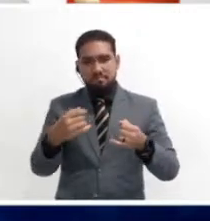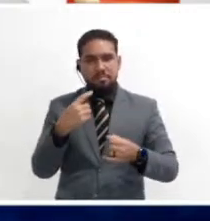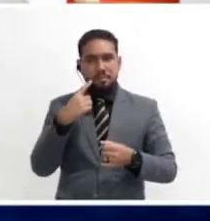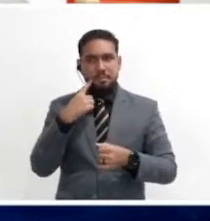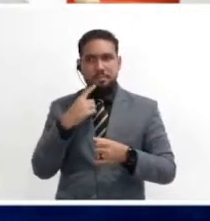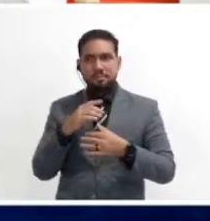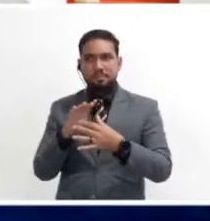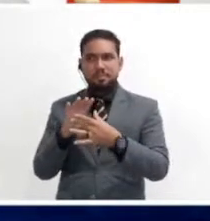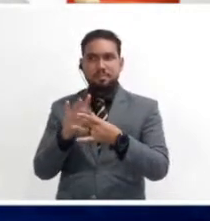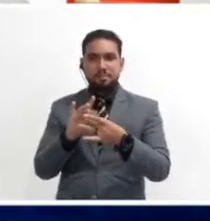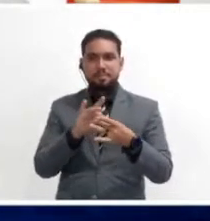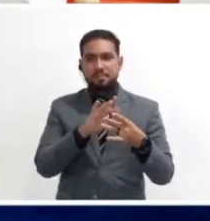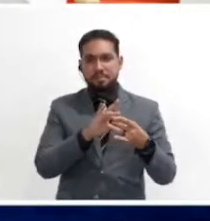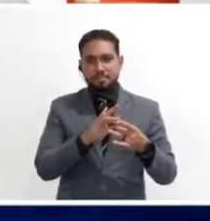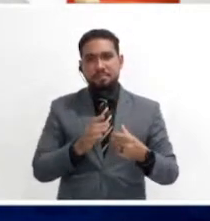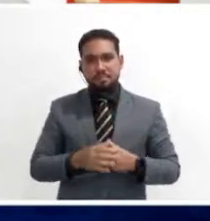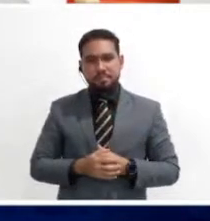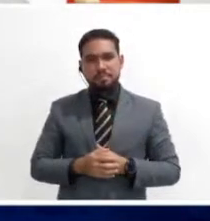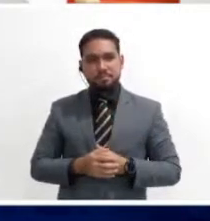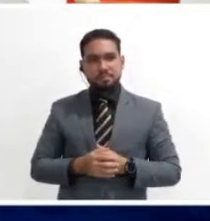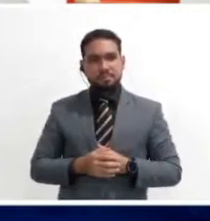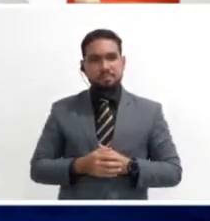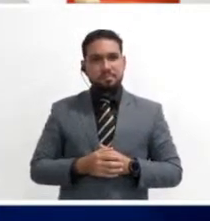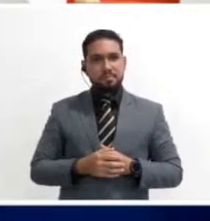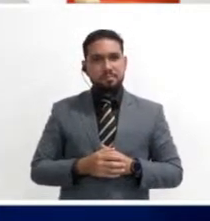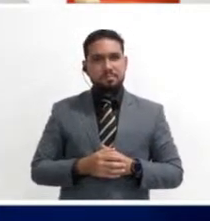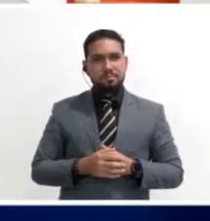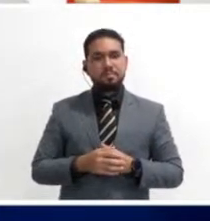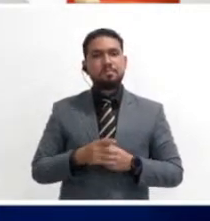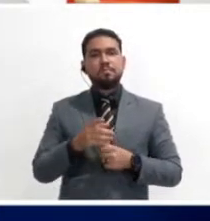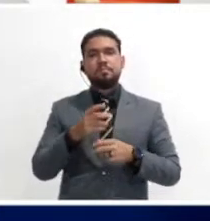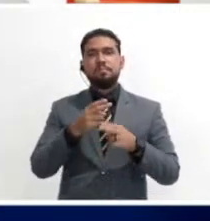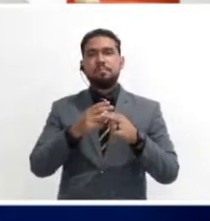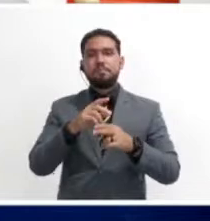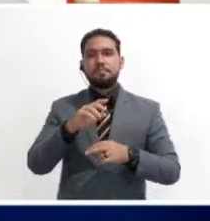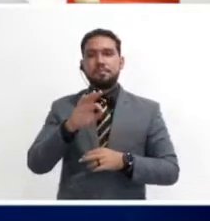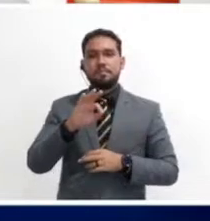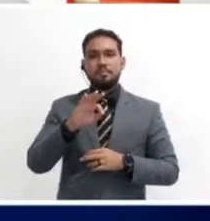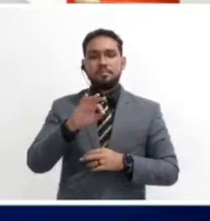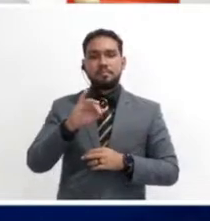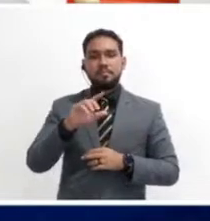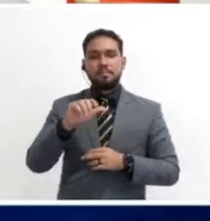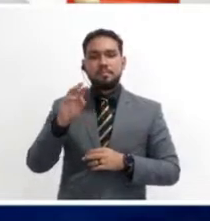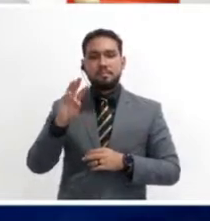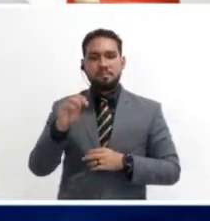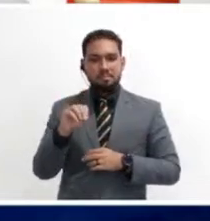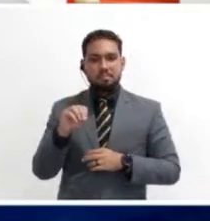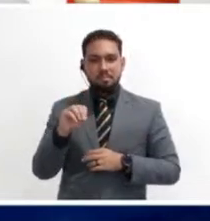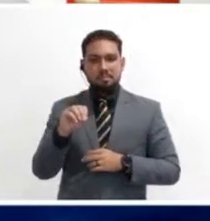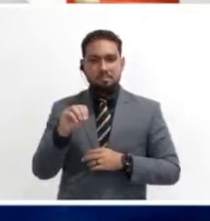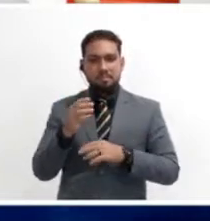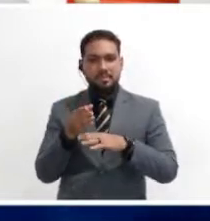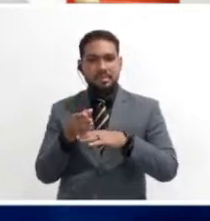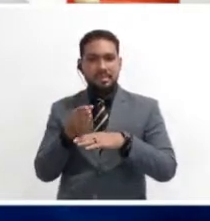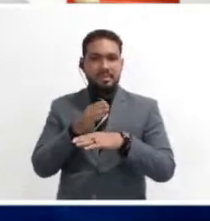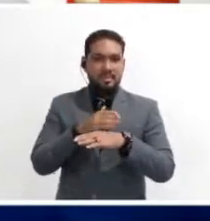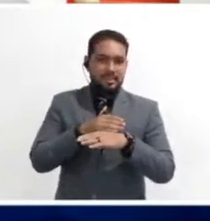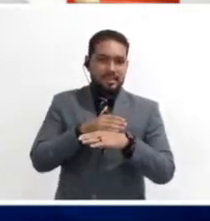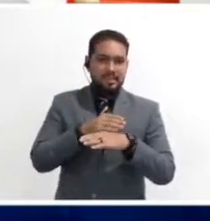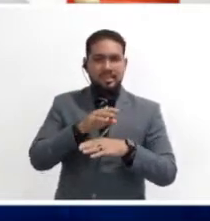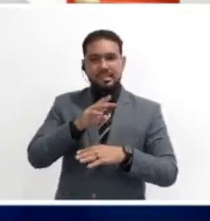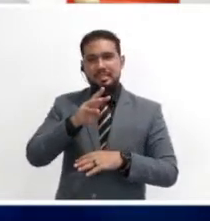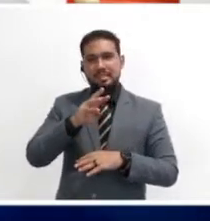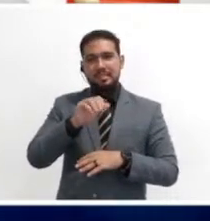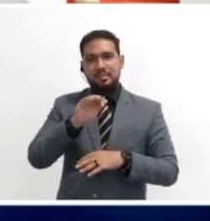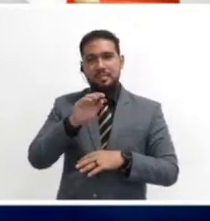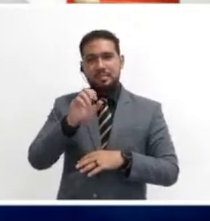Sometimes the die attach film is applied before the wafer is diced, in which case we call it a dicing die attach